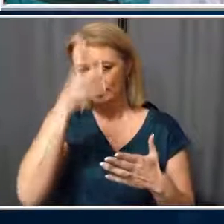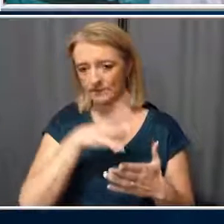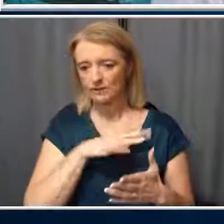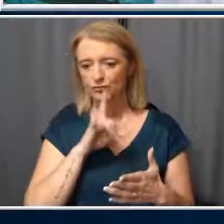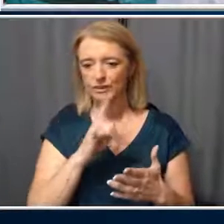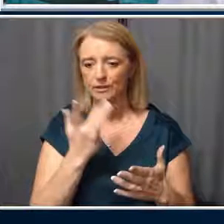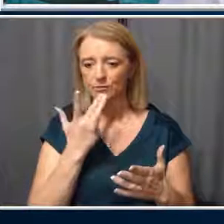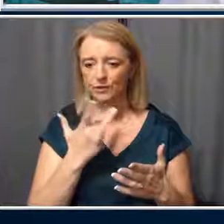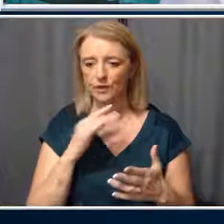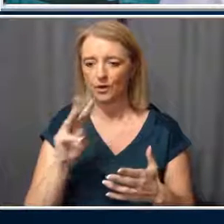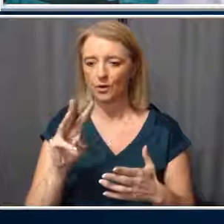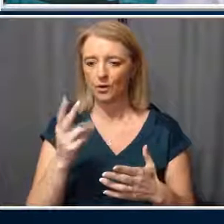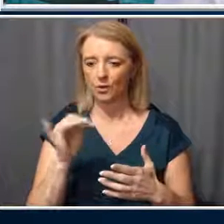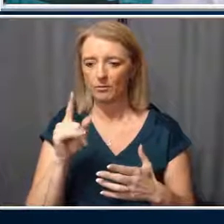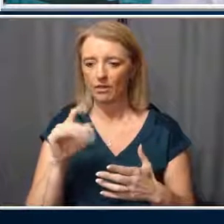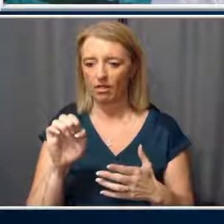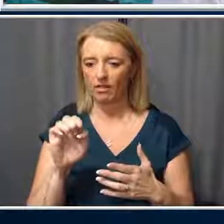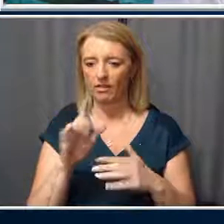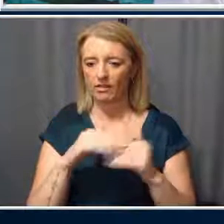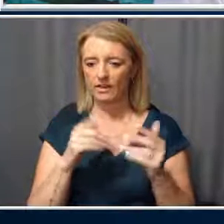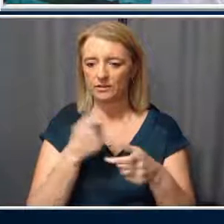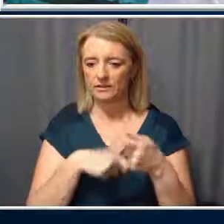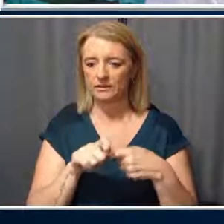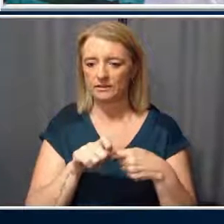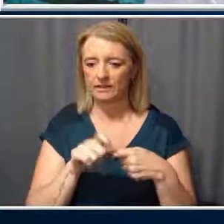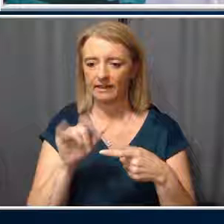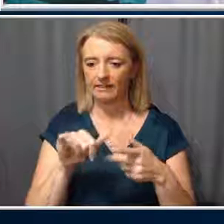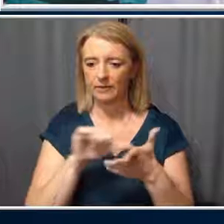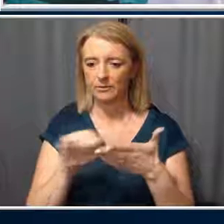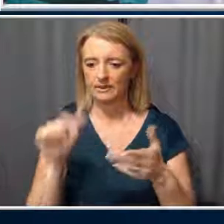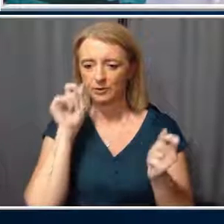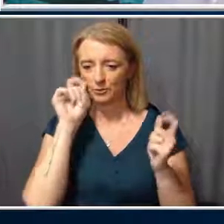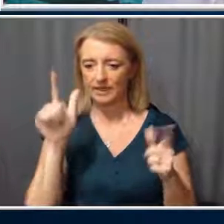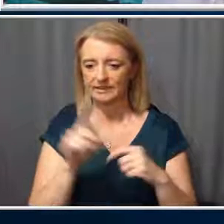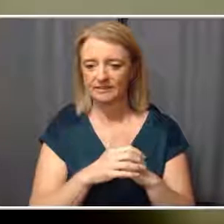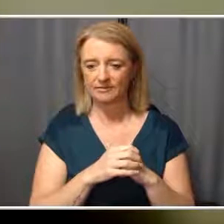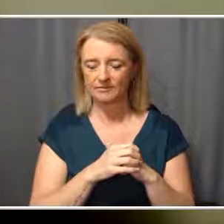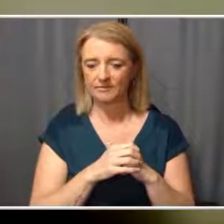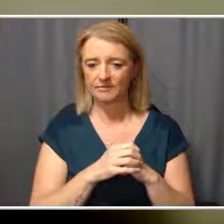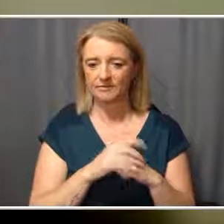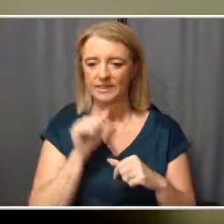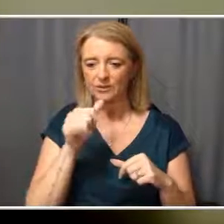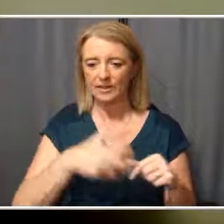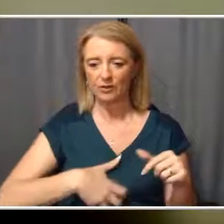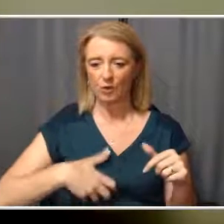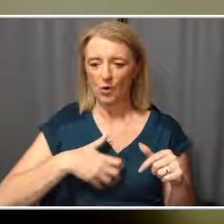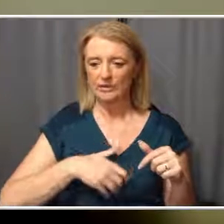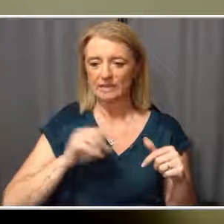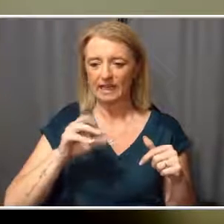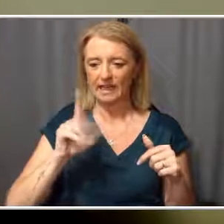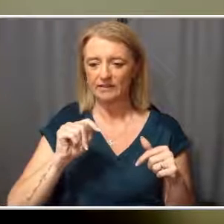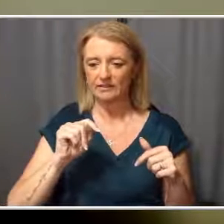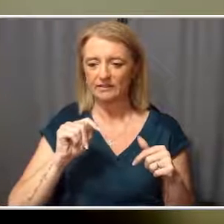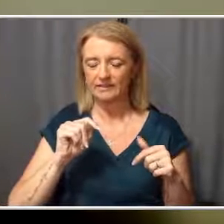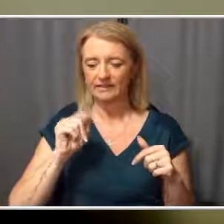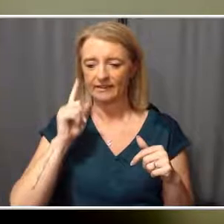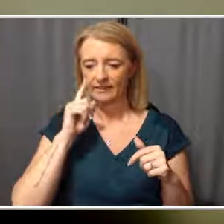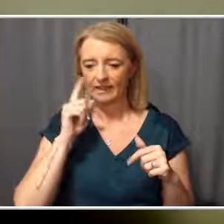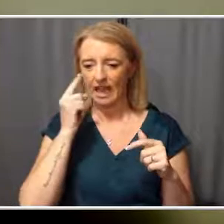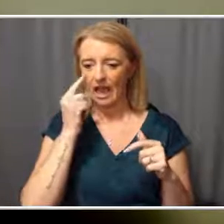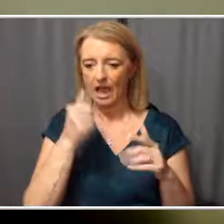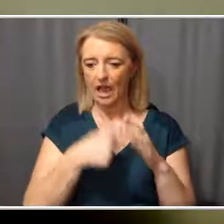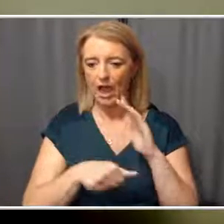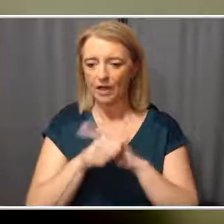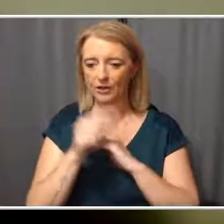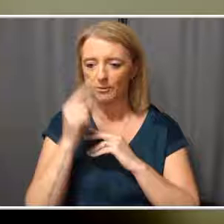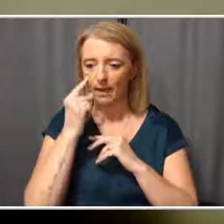viruses, COVID, hopefully we will hope is decreasing in circulation. We have 8 active patients in the hospital, so down to those single digits.